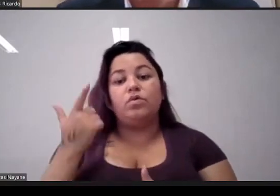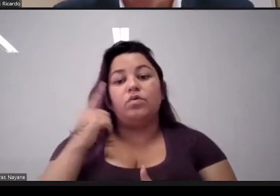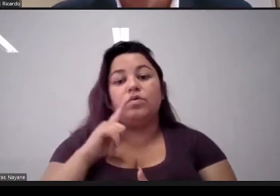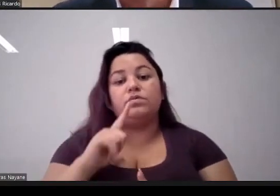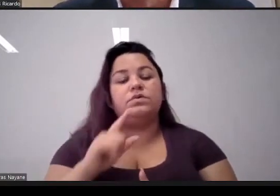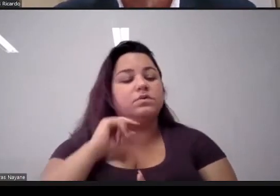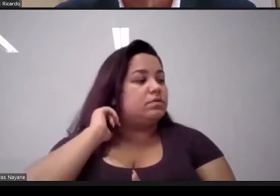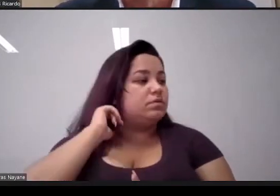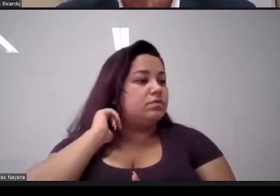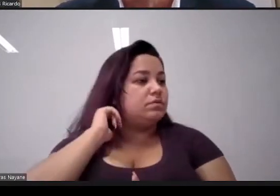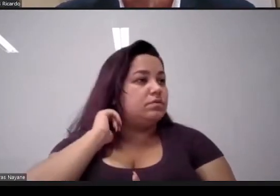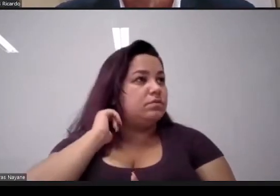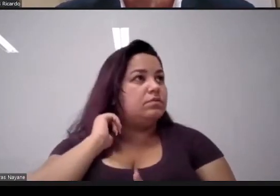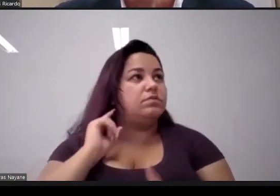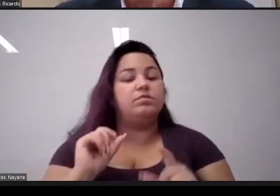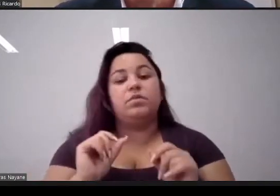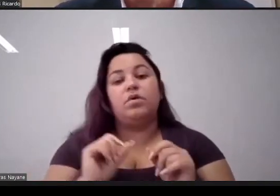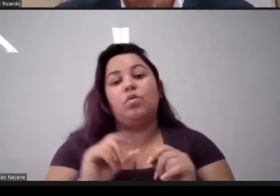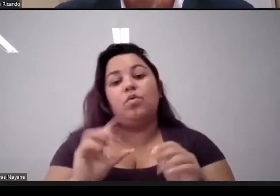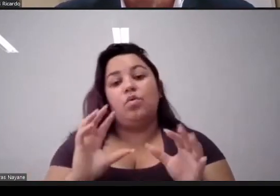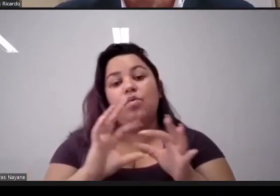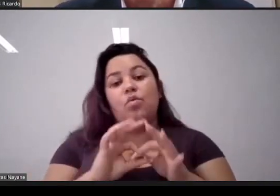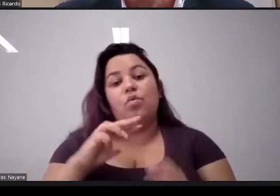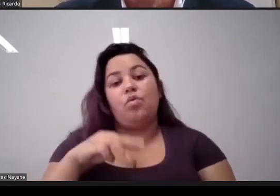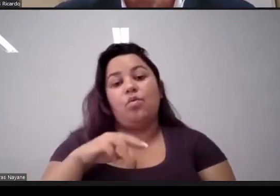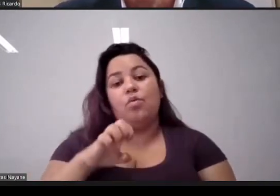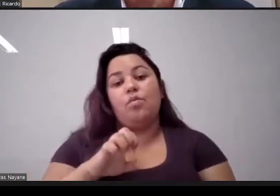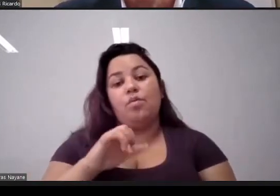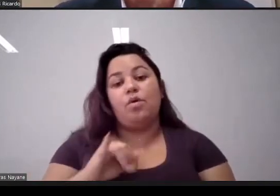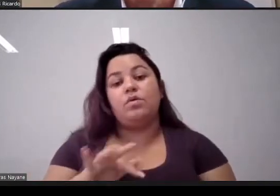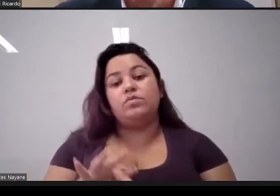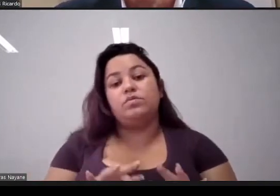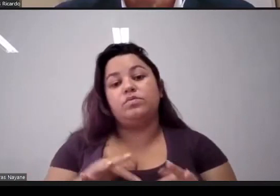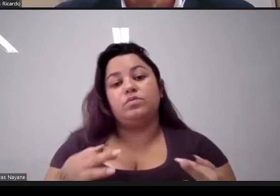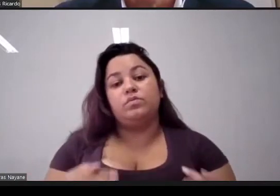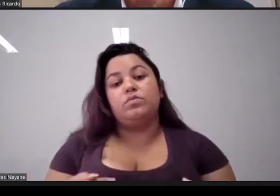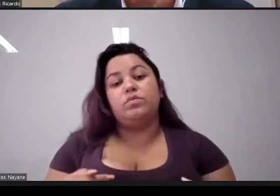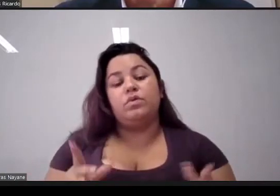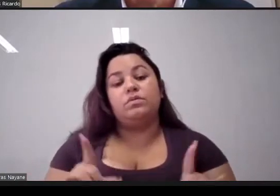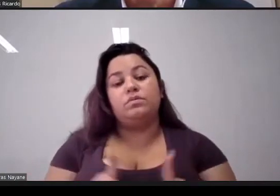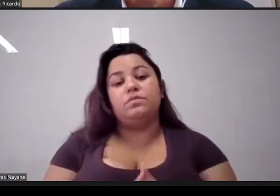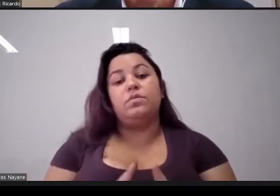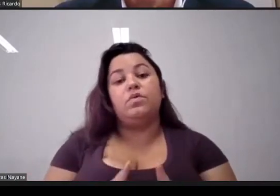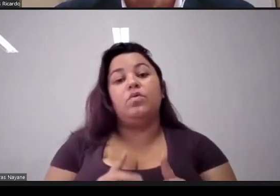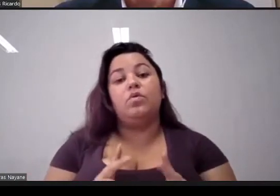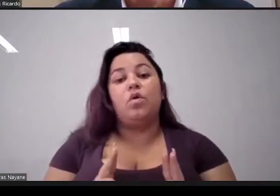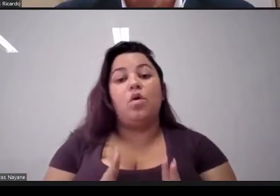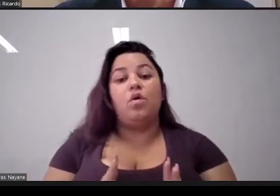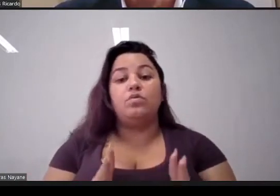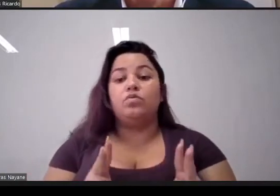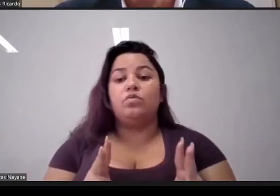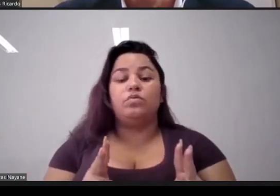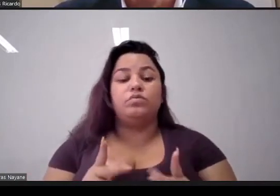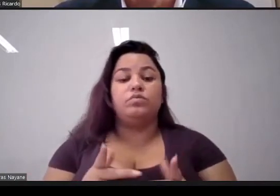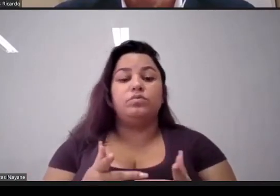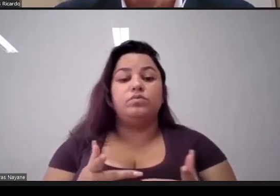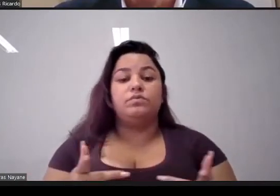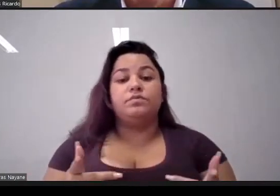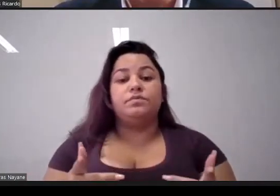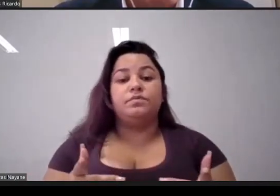default, but we were able to connect MEI with Simples Nacional and the other systems